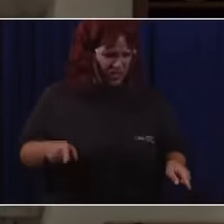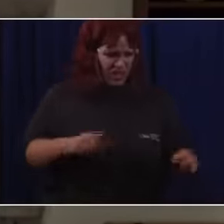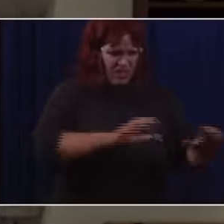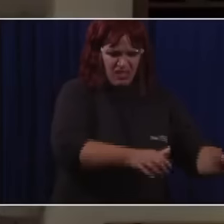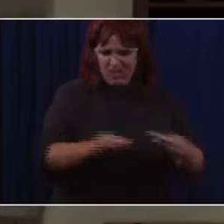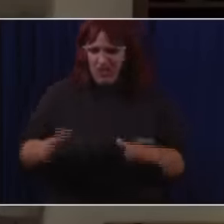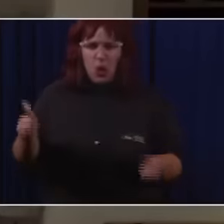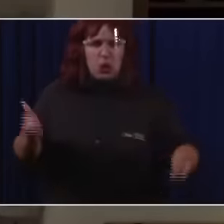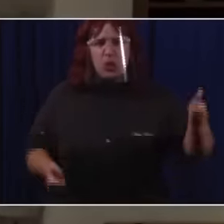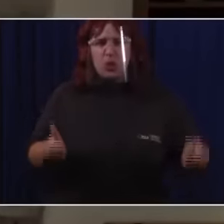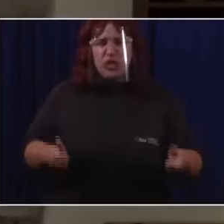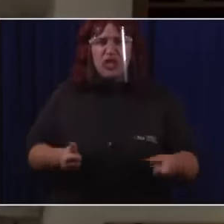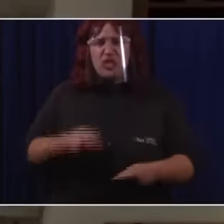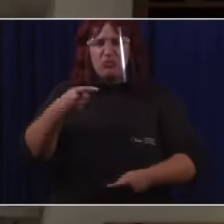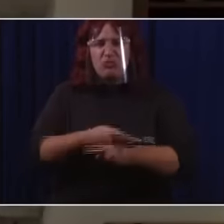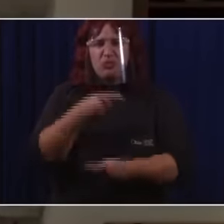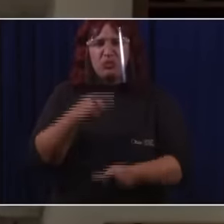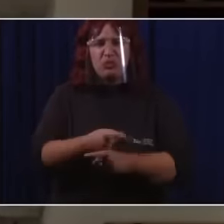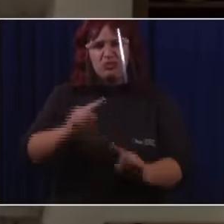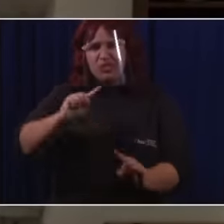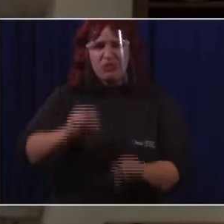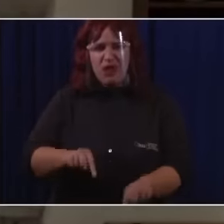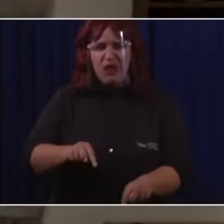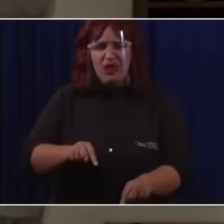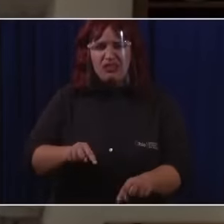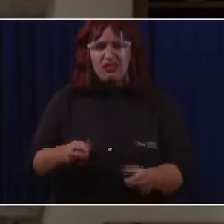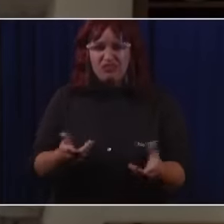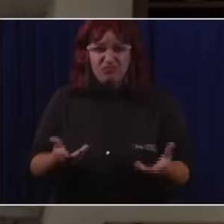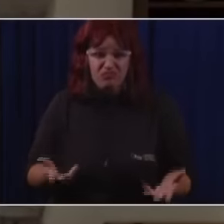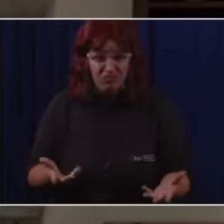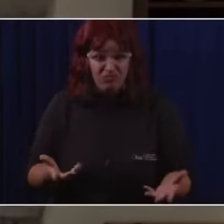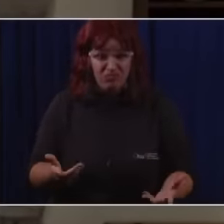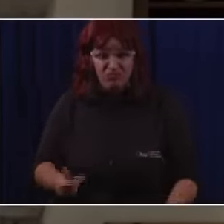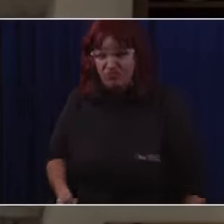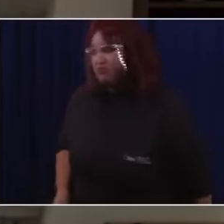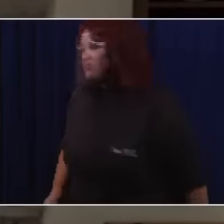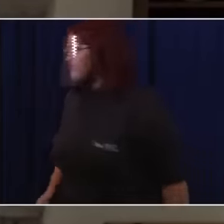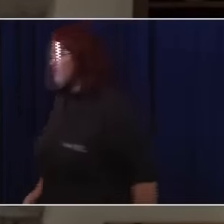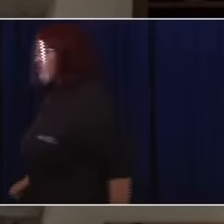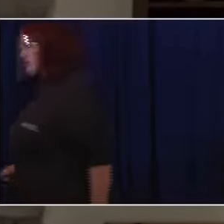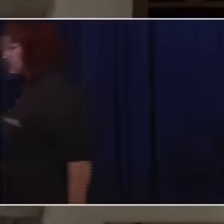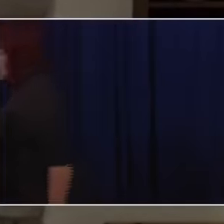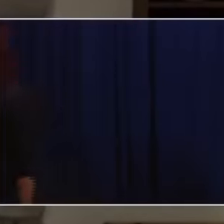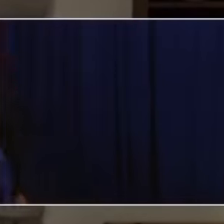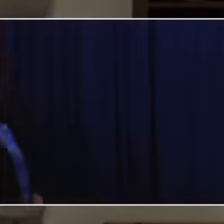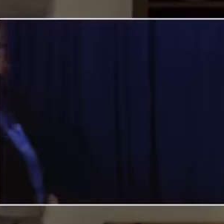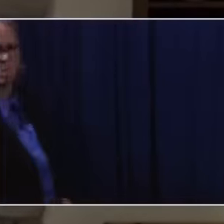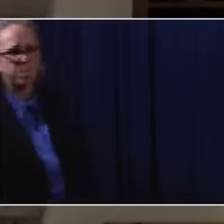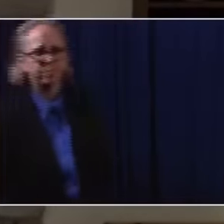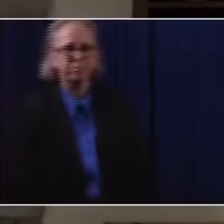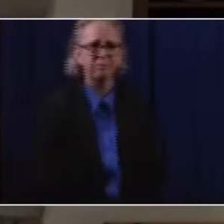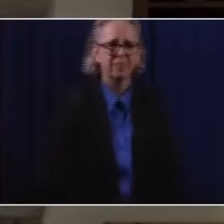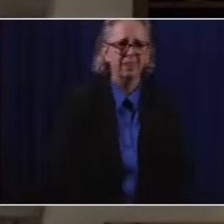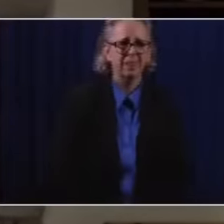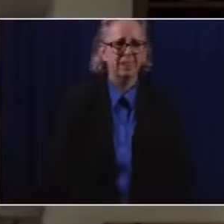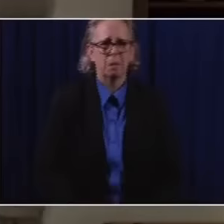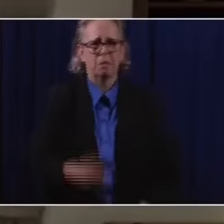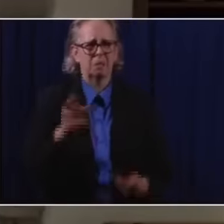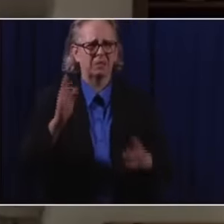right side of this, especially as numbers escalate? You know, I'm always saddened by people say we only